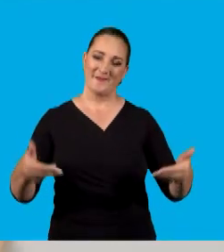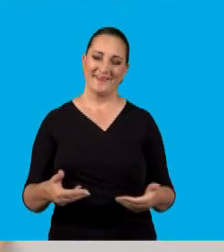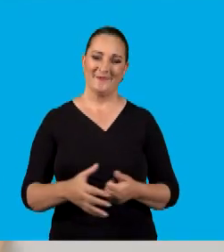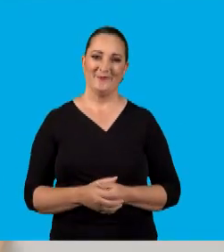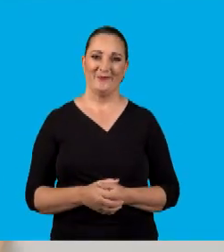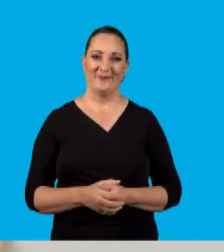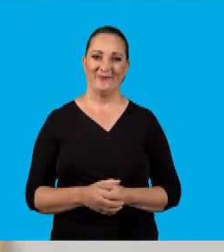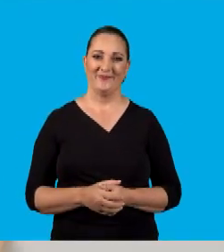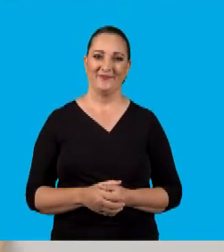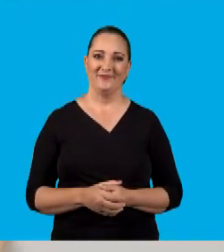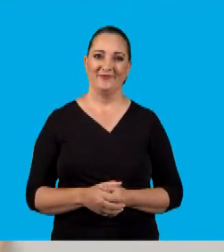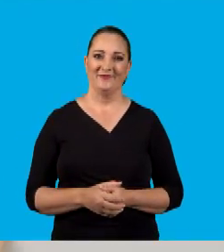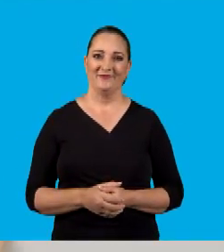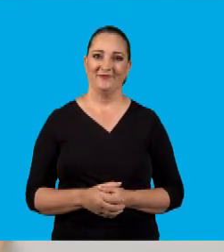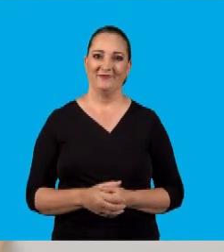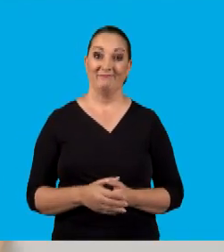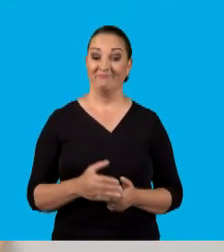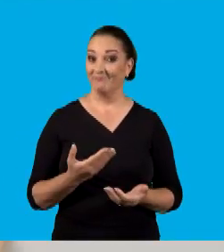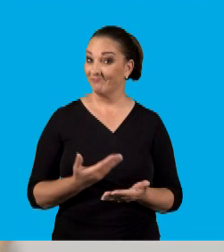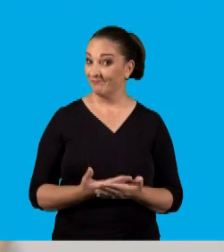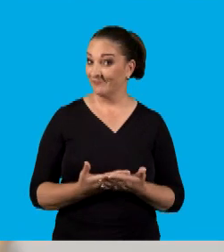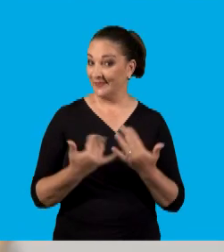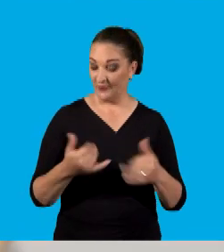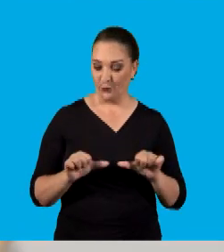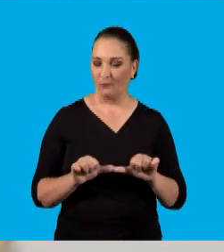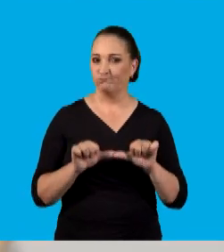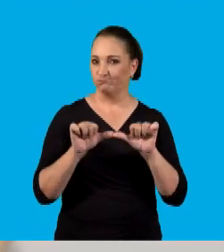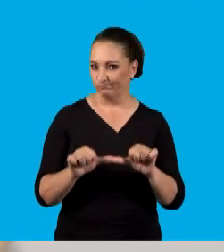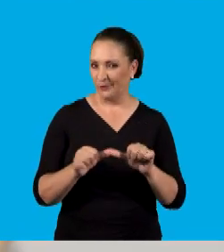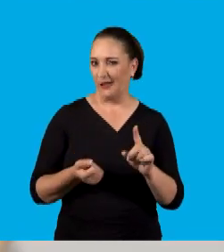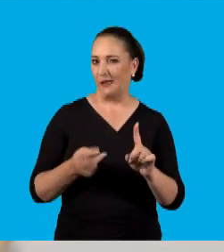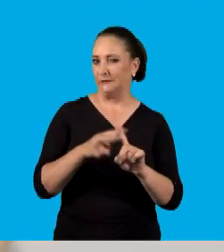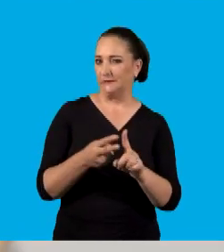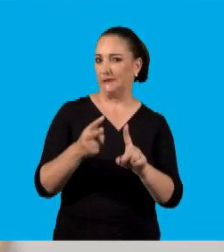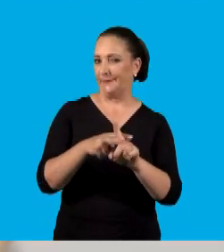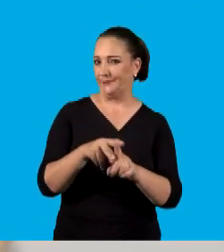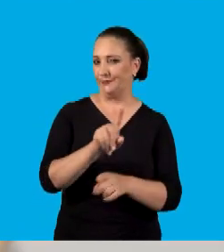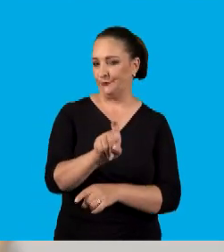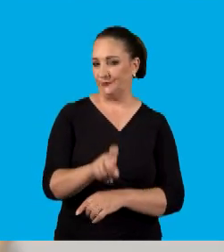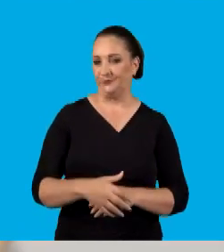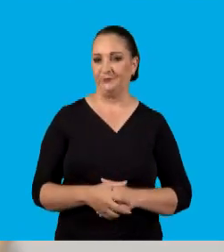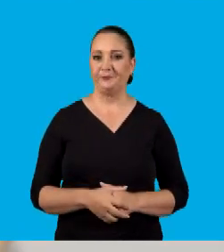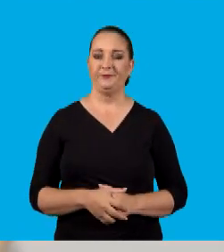Welcome back. Now let's continue with application questions.